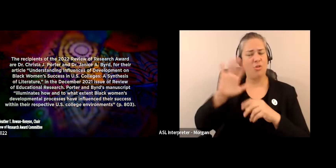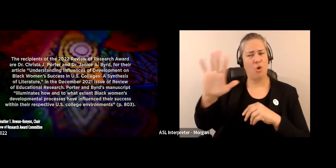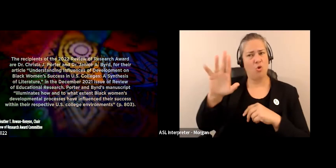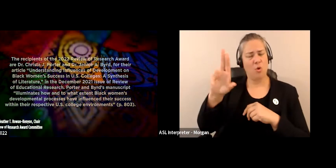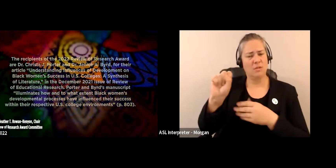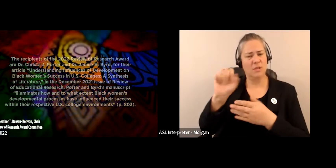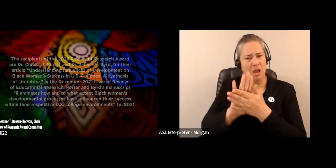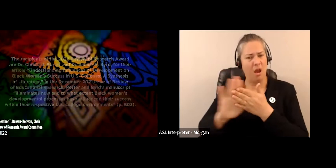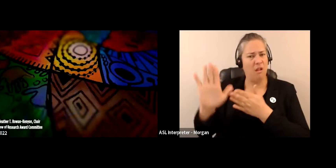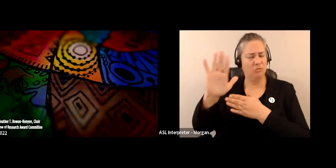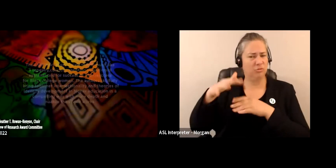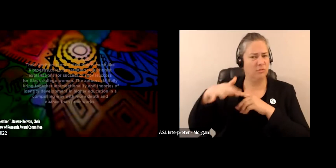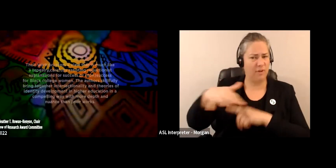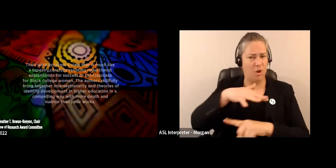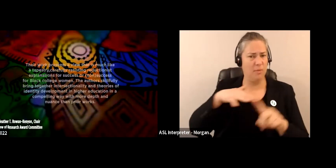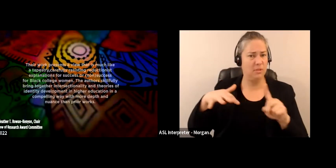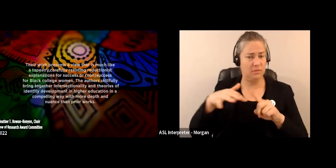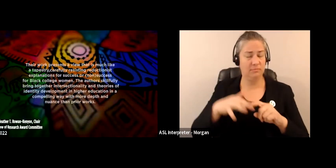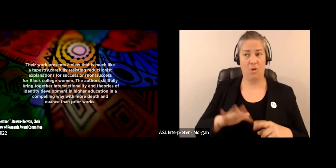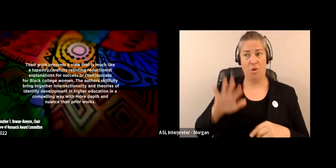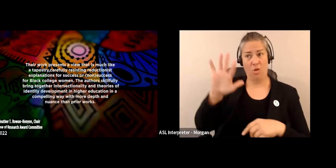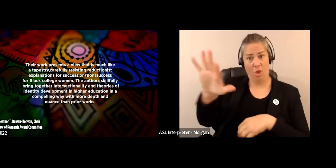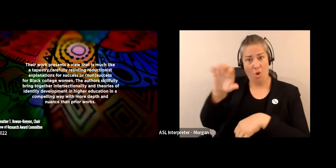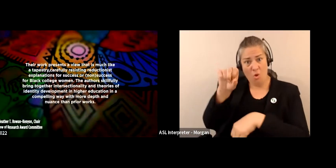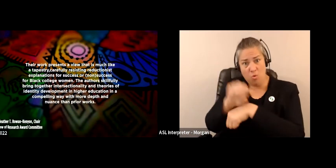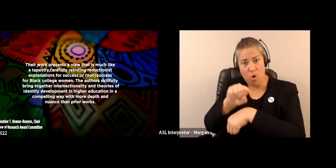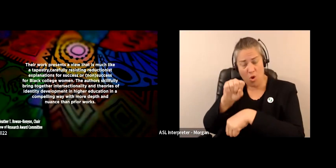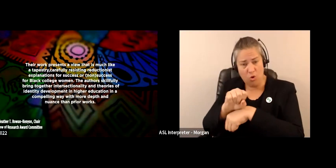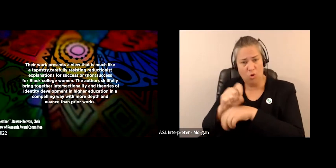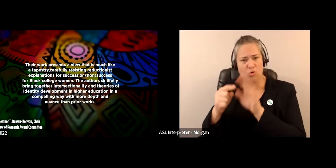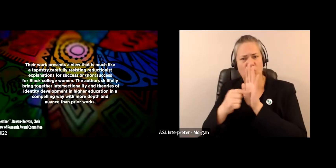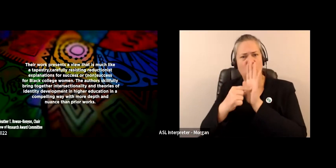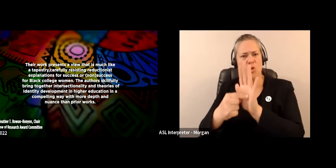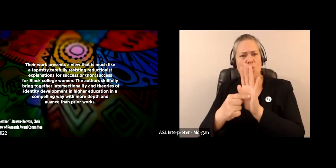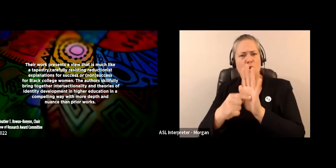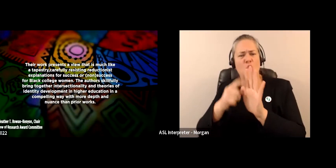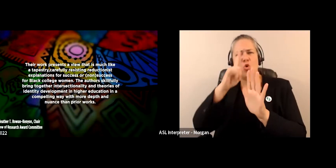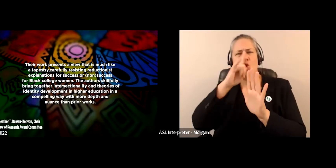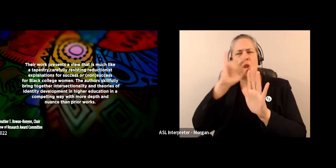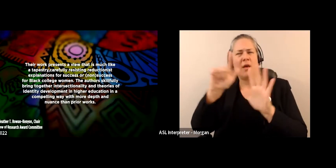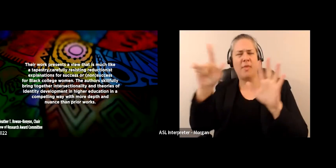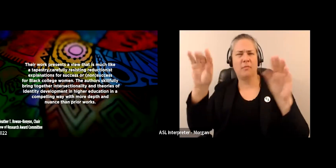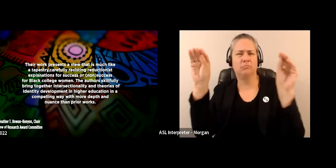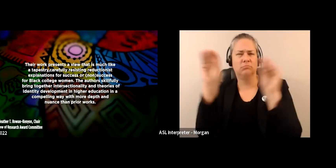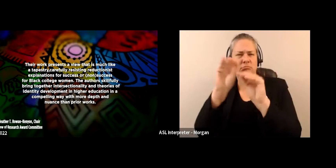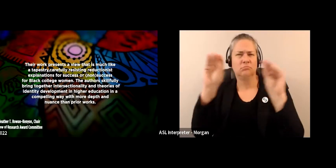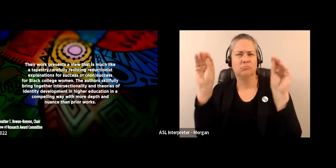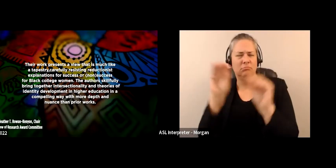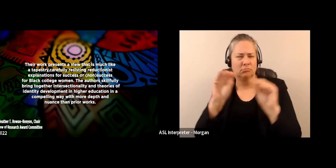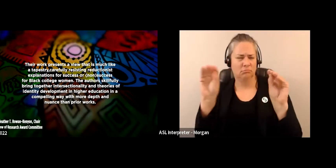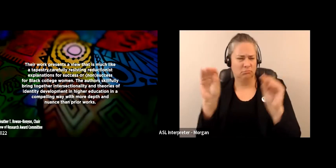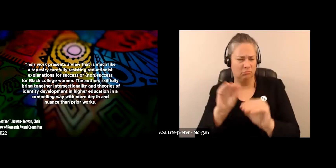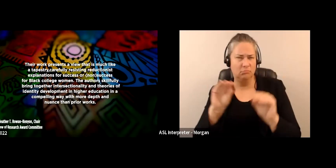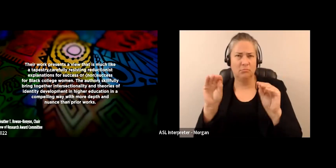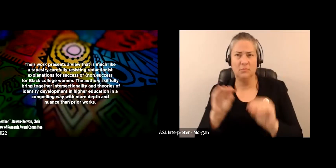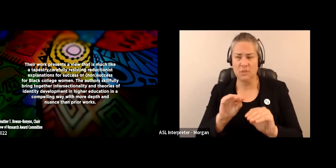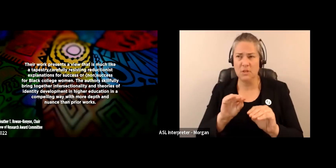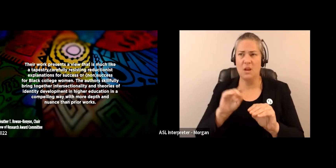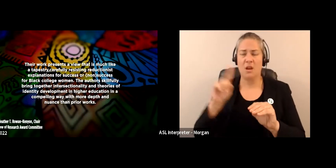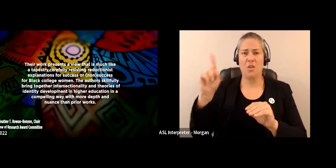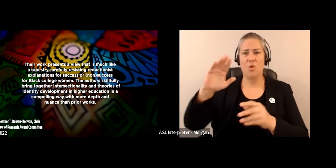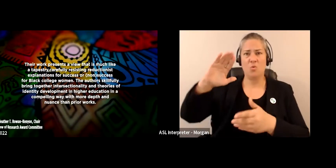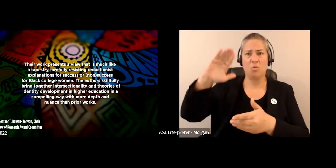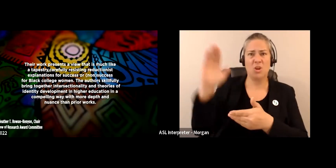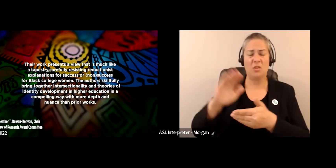college environments. Their work presents a view that is much like a tapestry, carefully resisting reductionist explanations